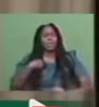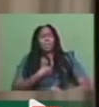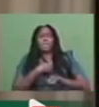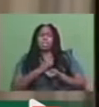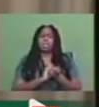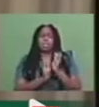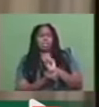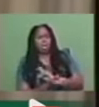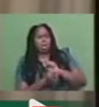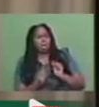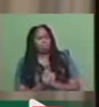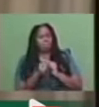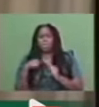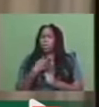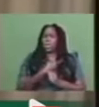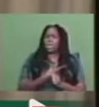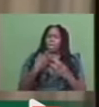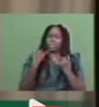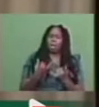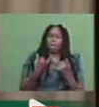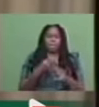totally untruths to the population.